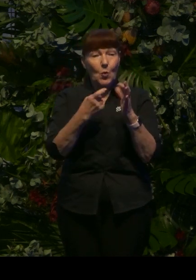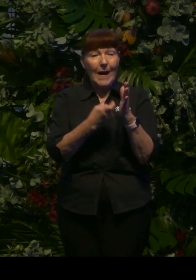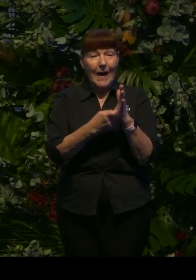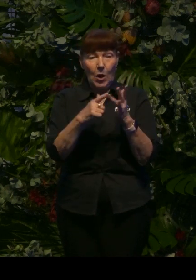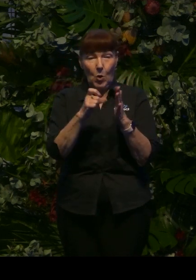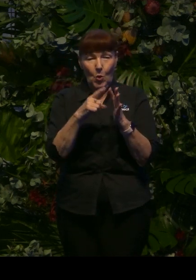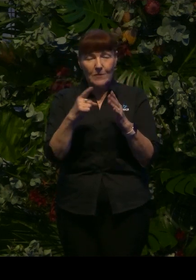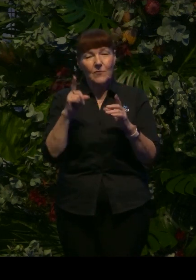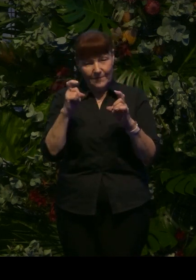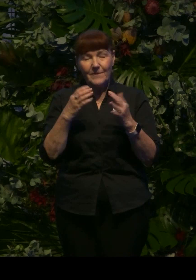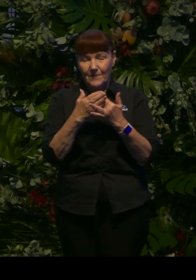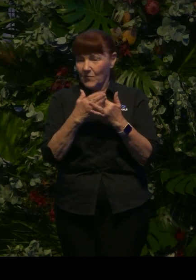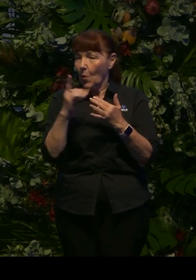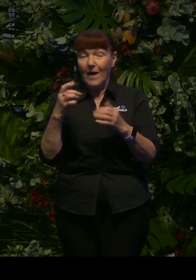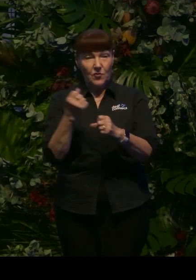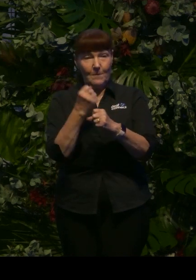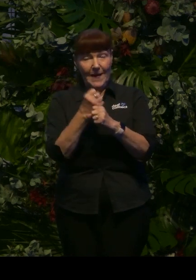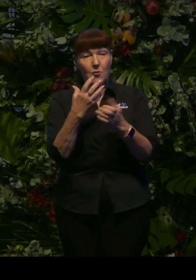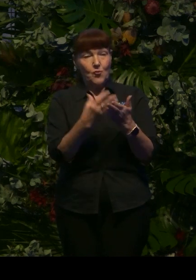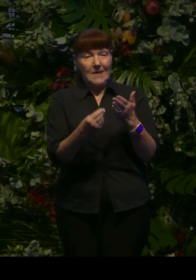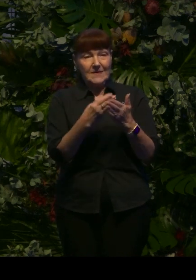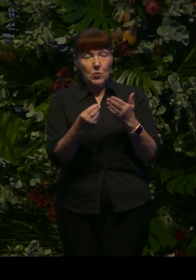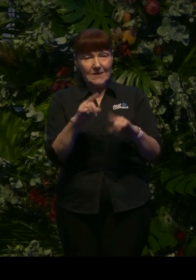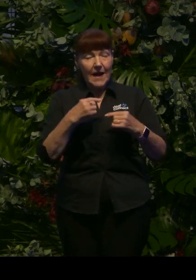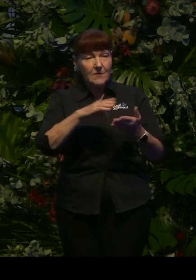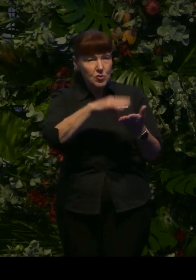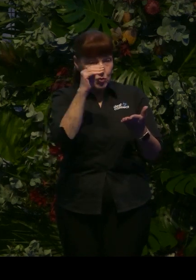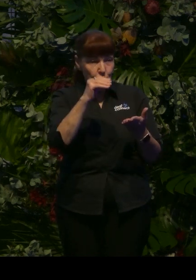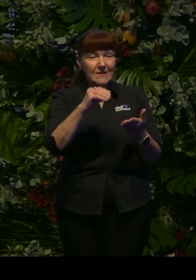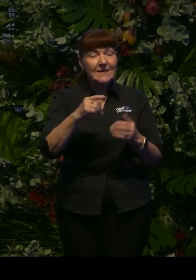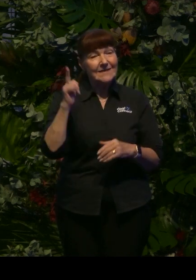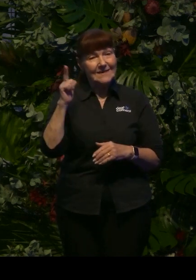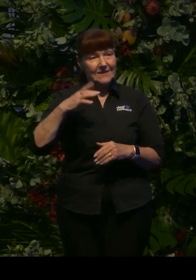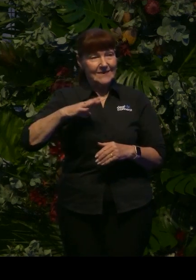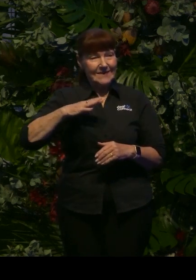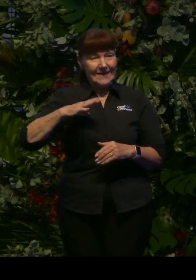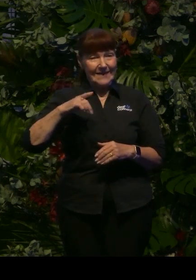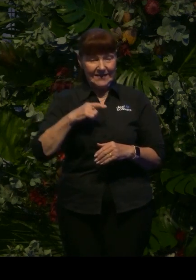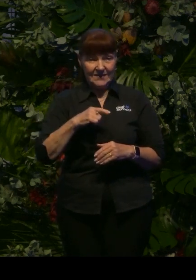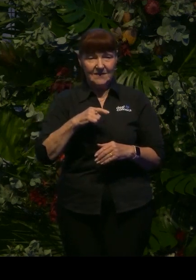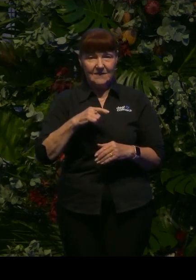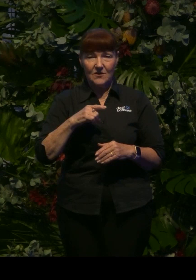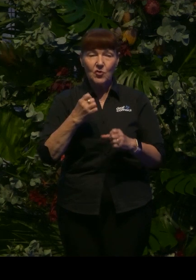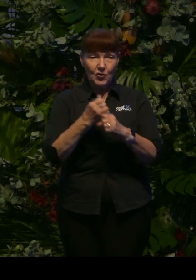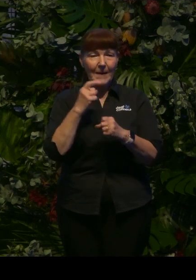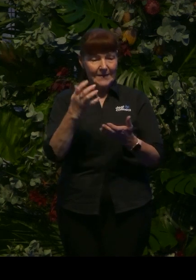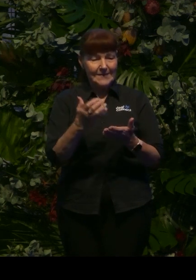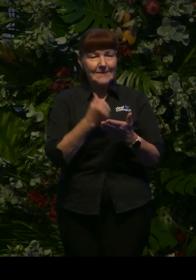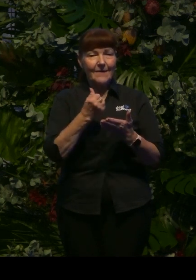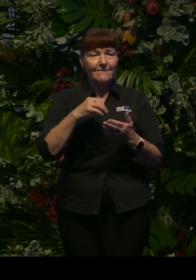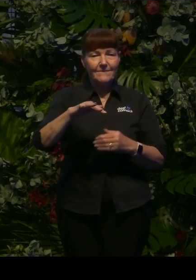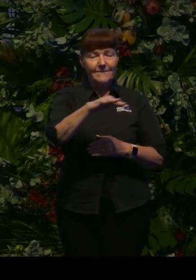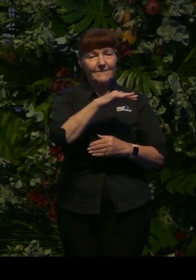know that we have to create the resources that our students and our teachers need in order to make that safe and